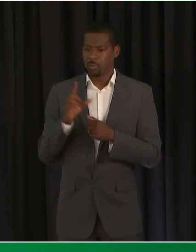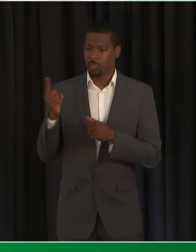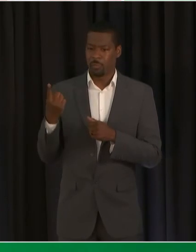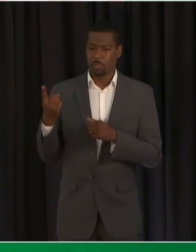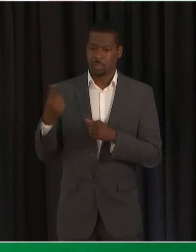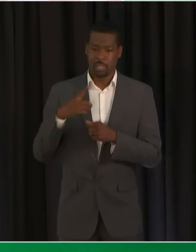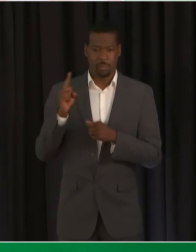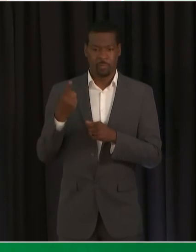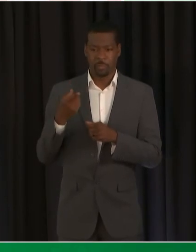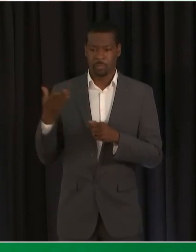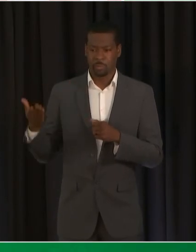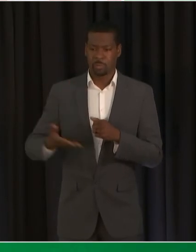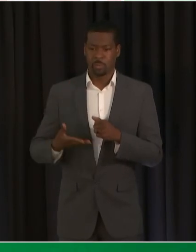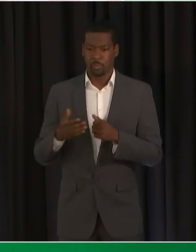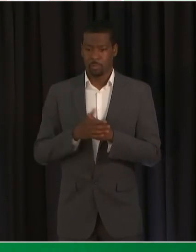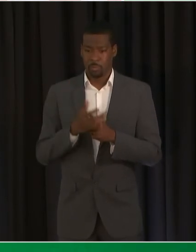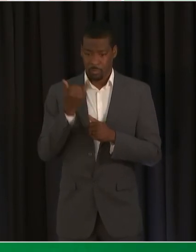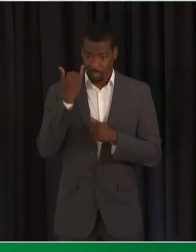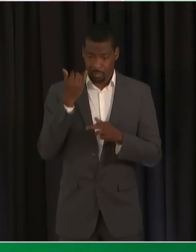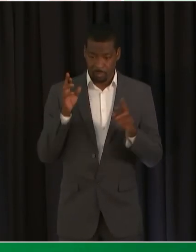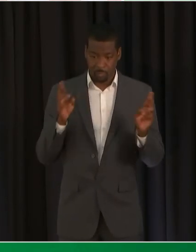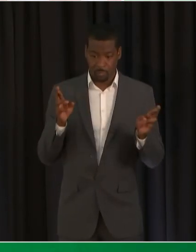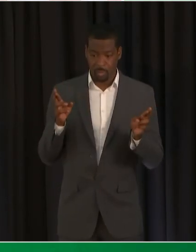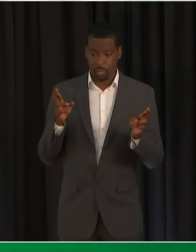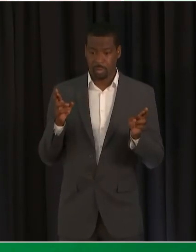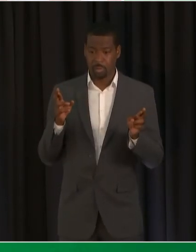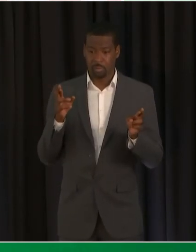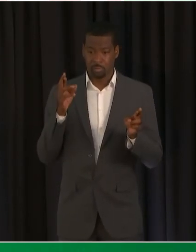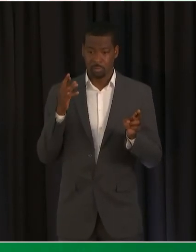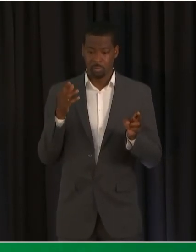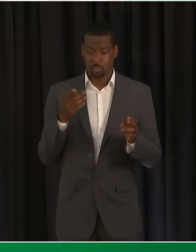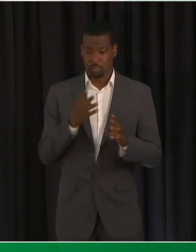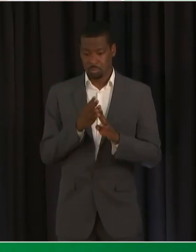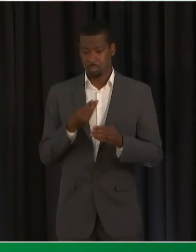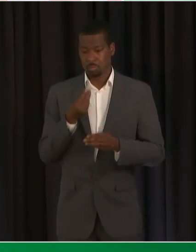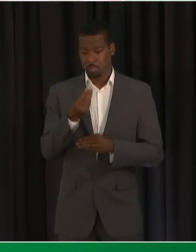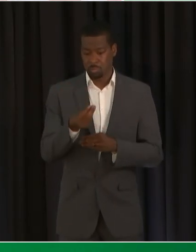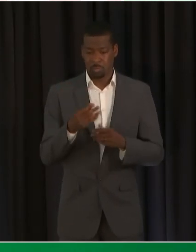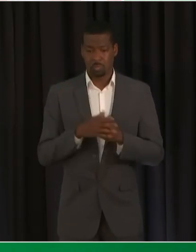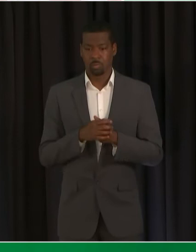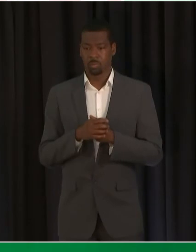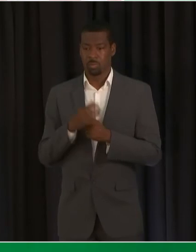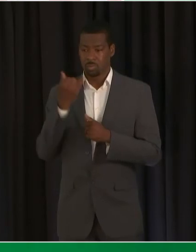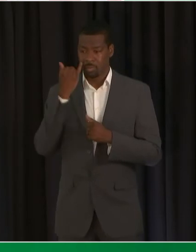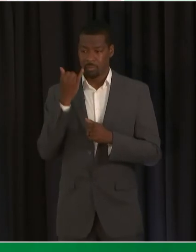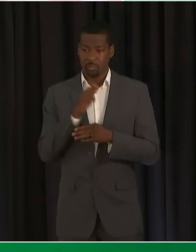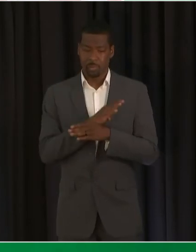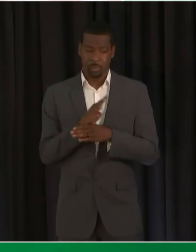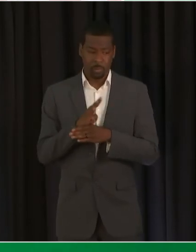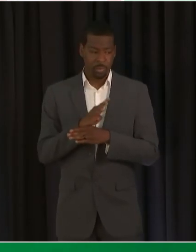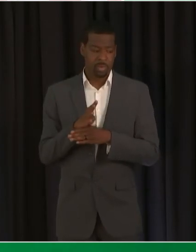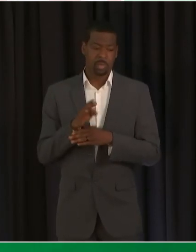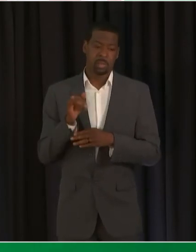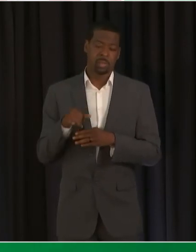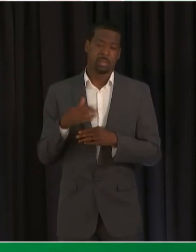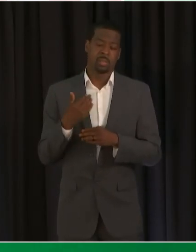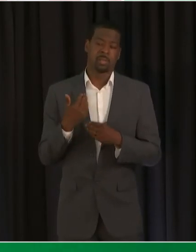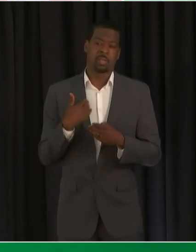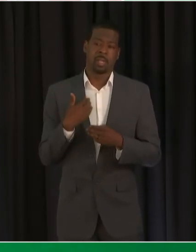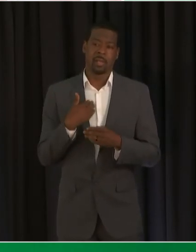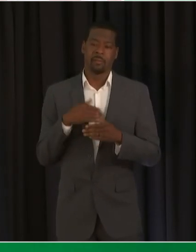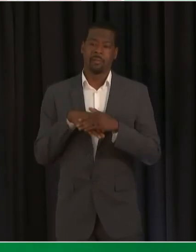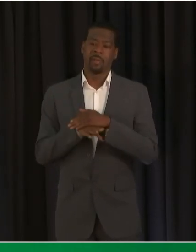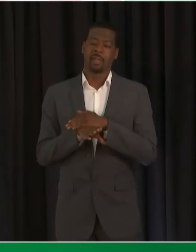a first come, first serve, which means that people that are ready will be in line. And so that if you are a business that has